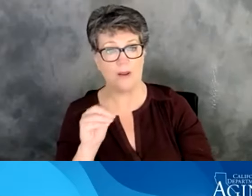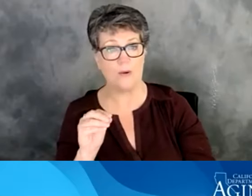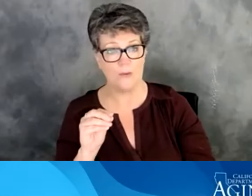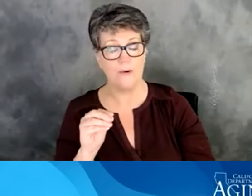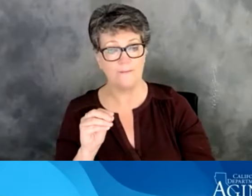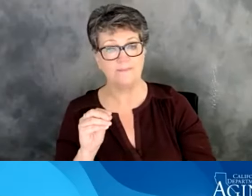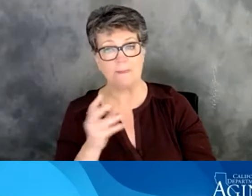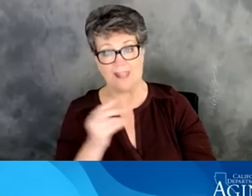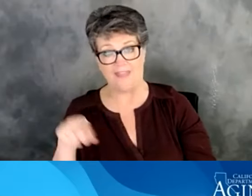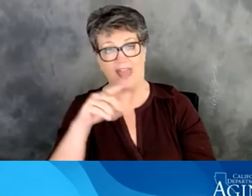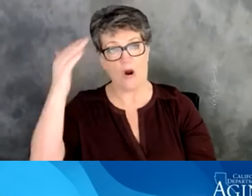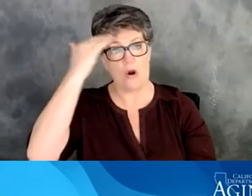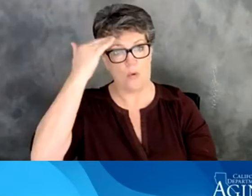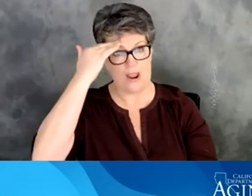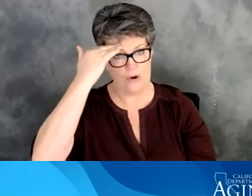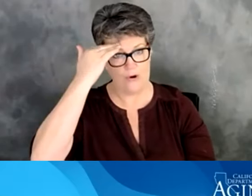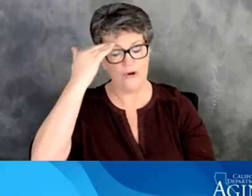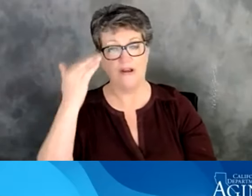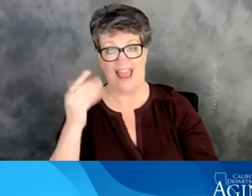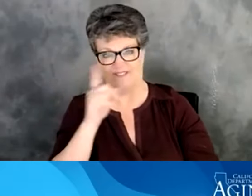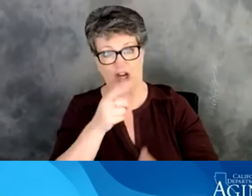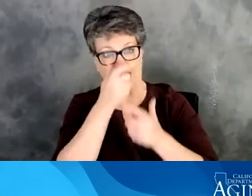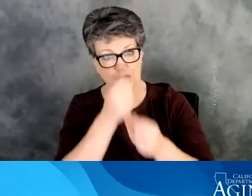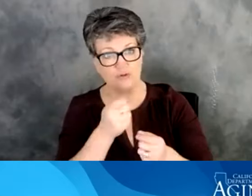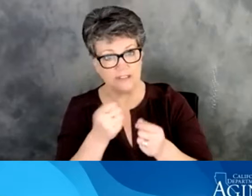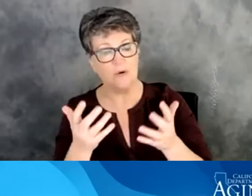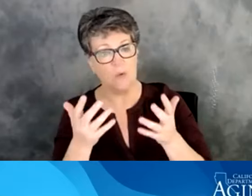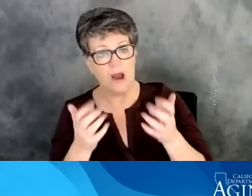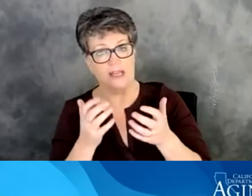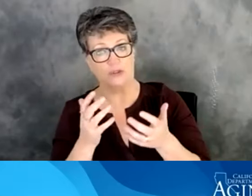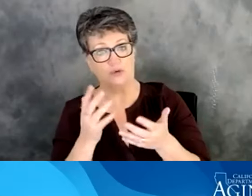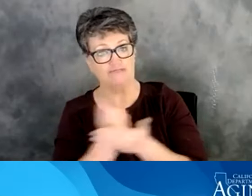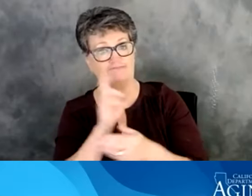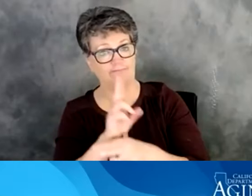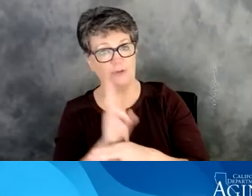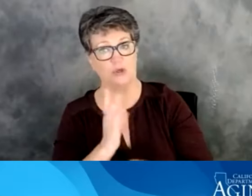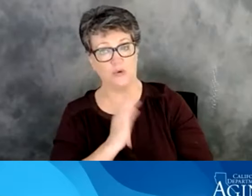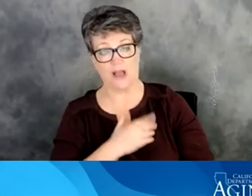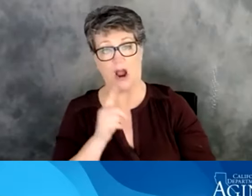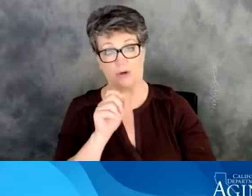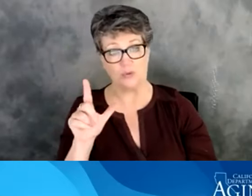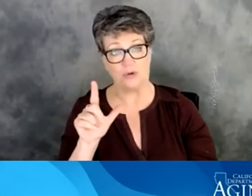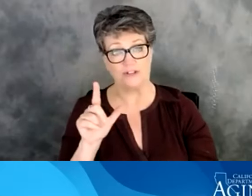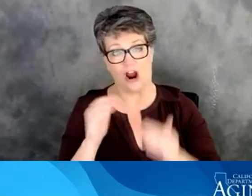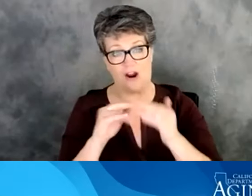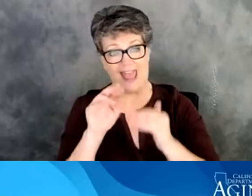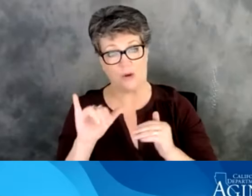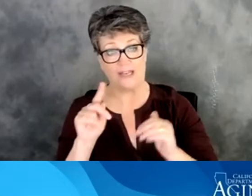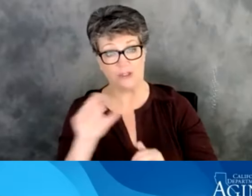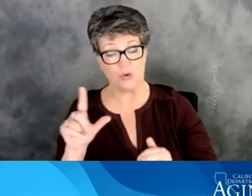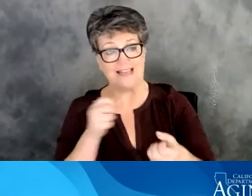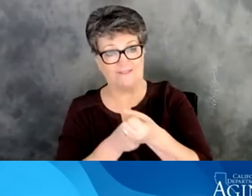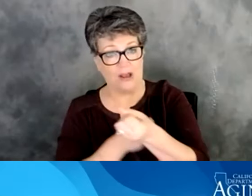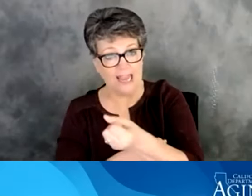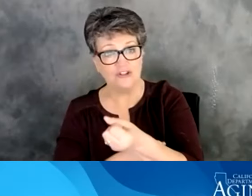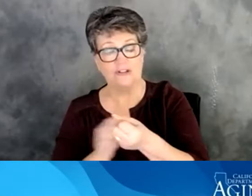they are aware and very interested in wanting to utilize our tool, our equity tool, as a base